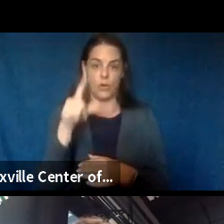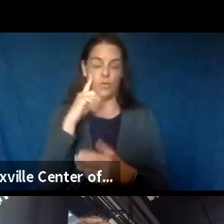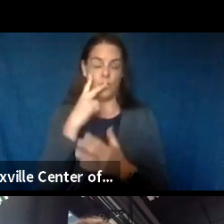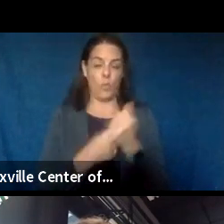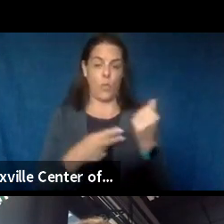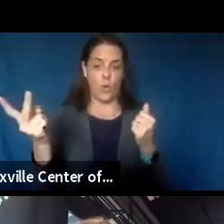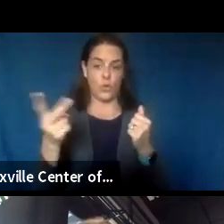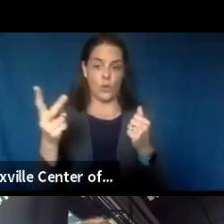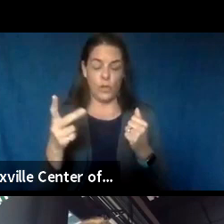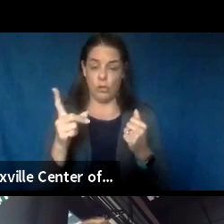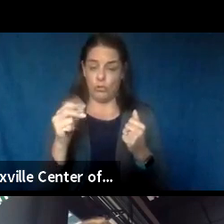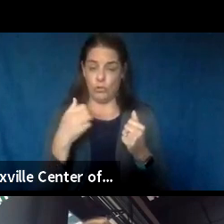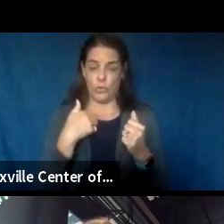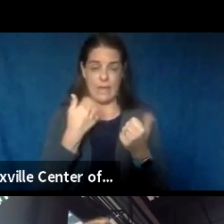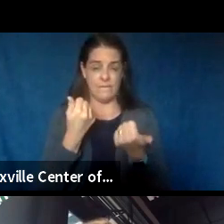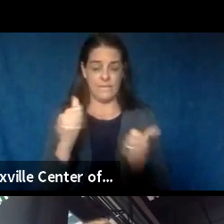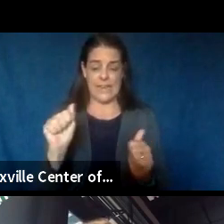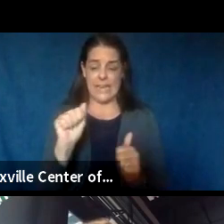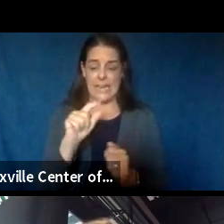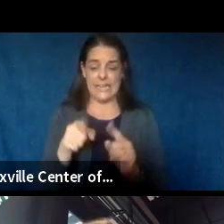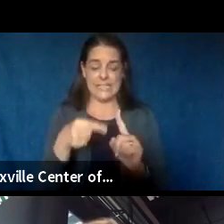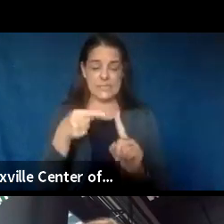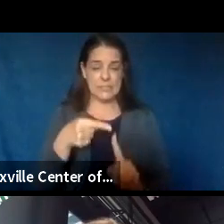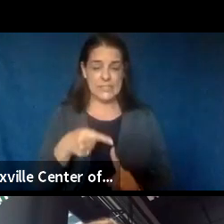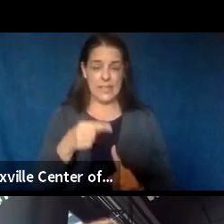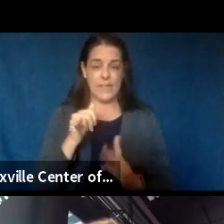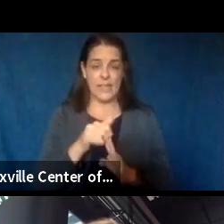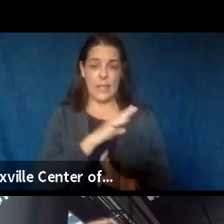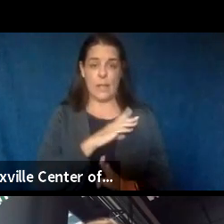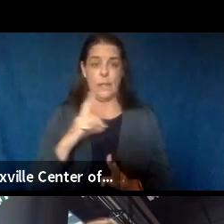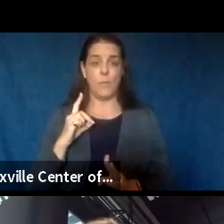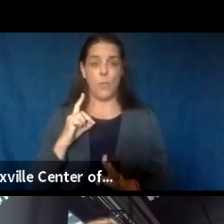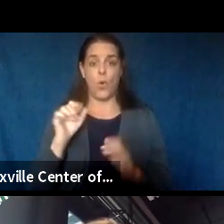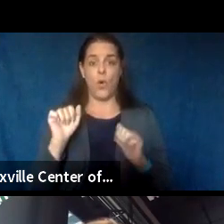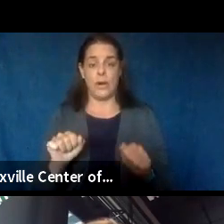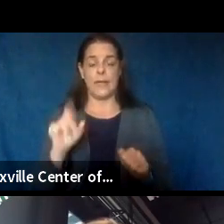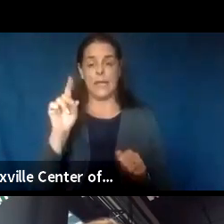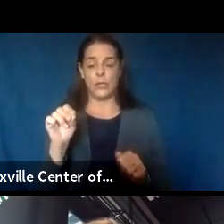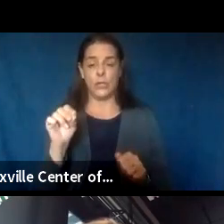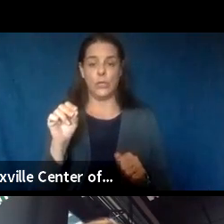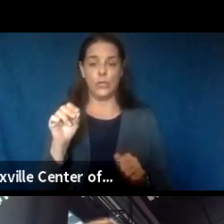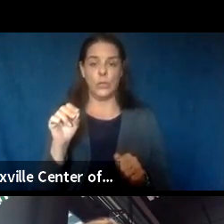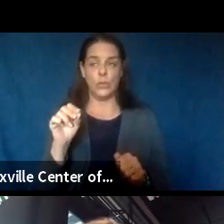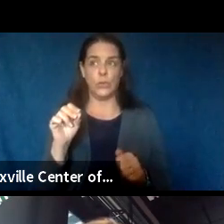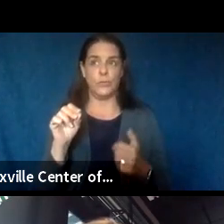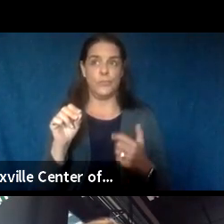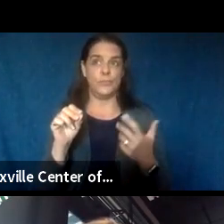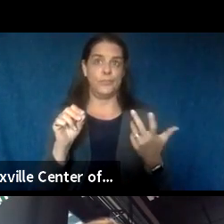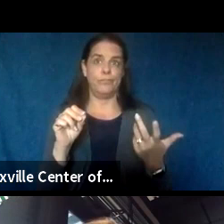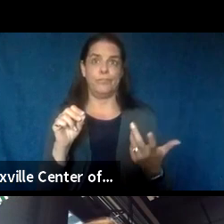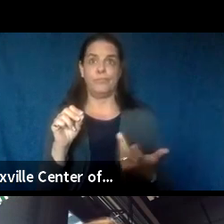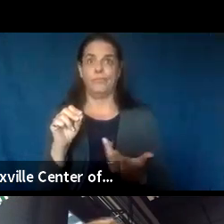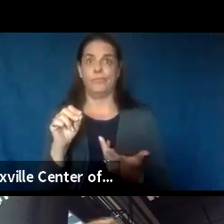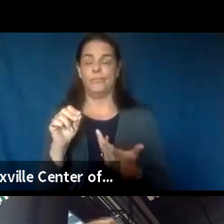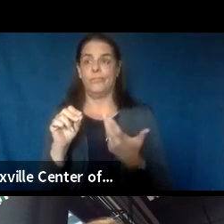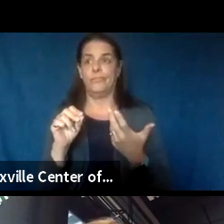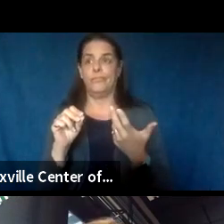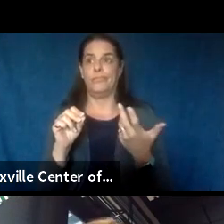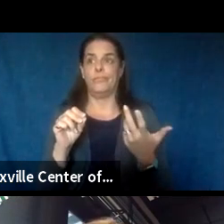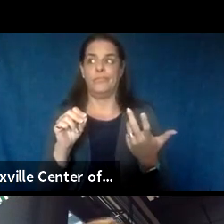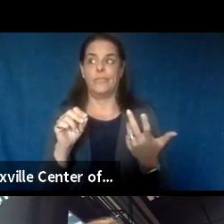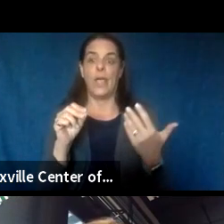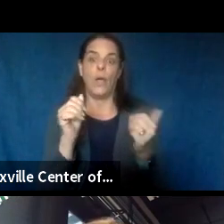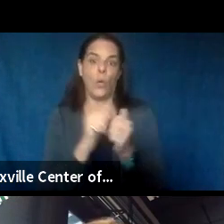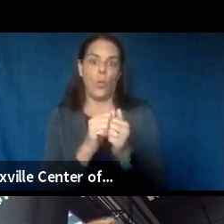you, is there anything in particular that this board could do within the confines of what it's able to